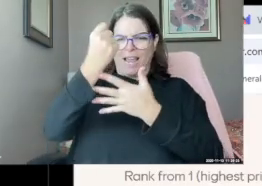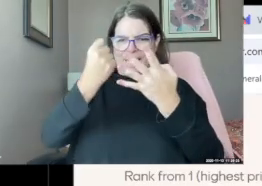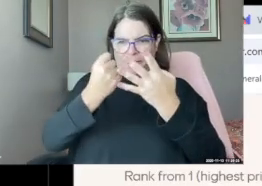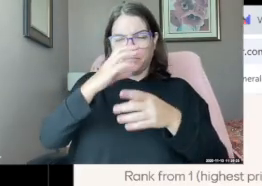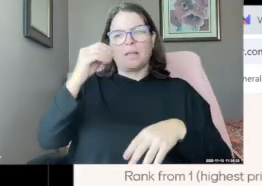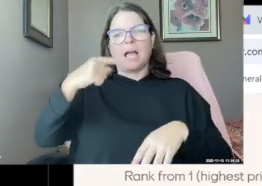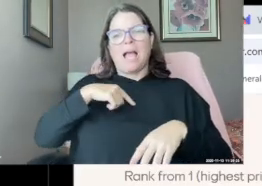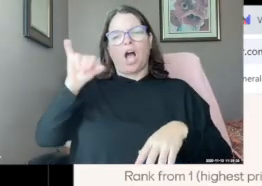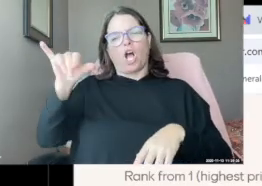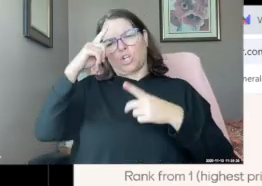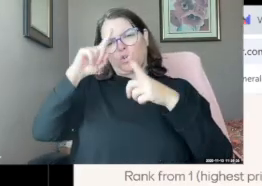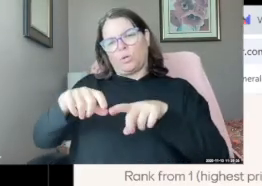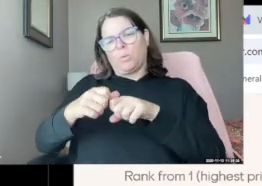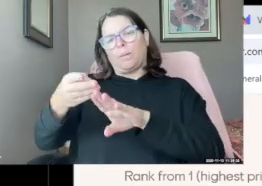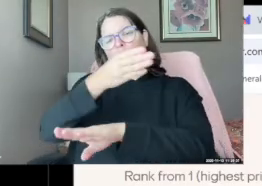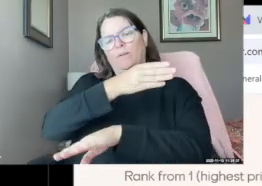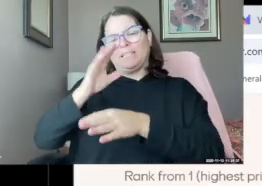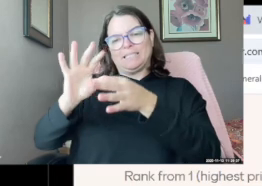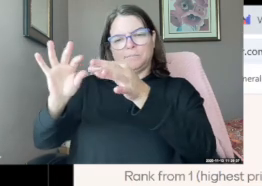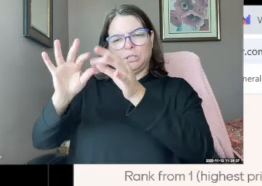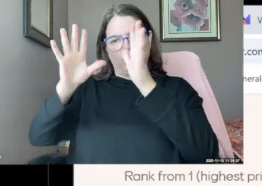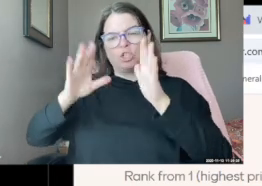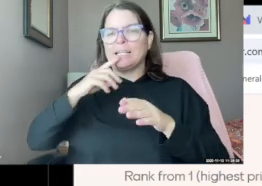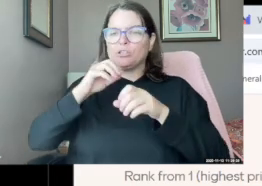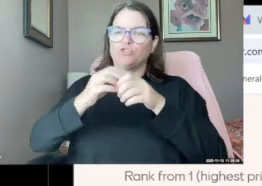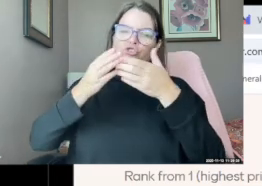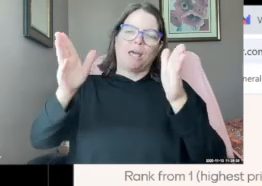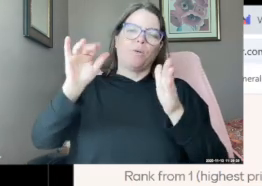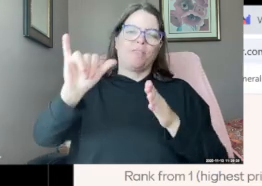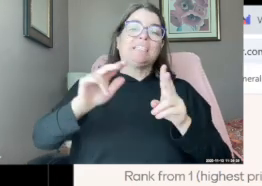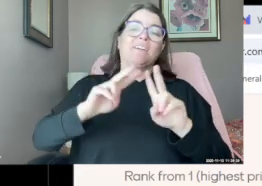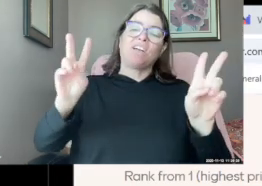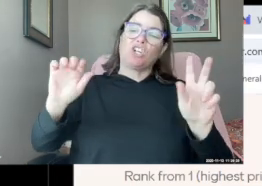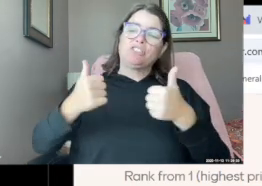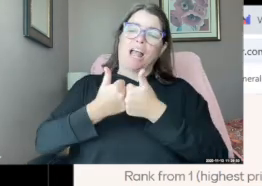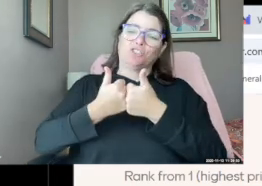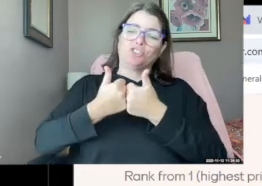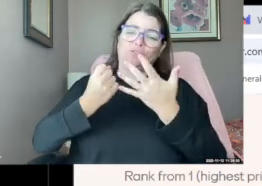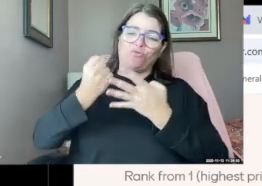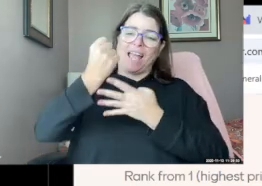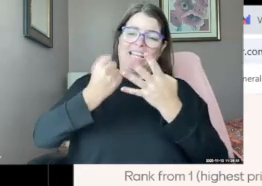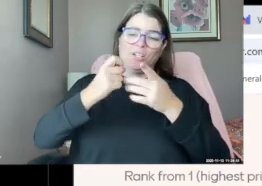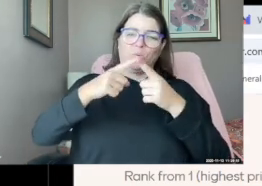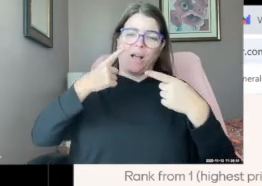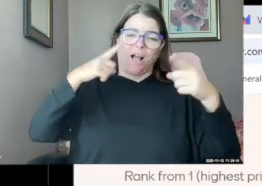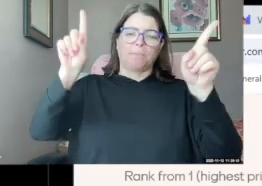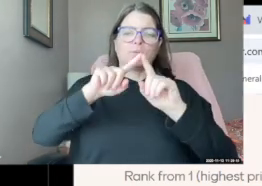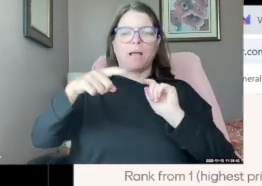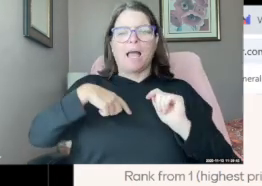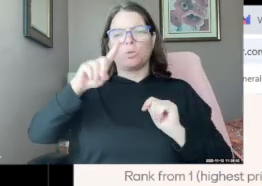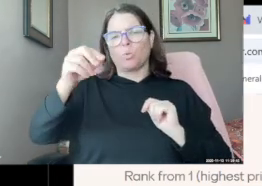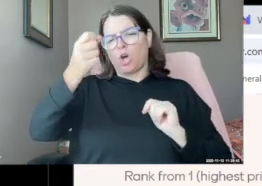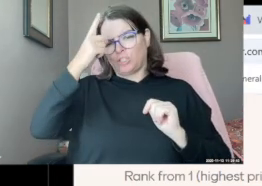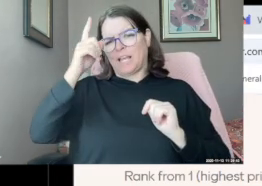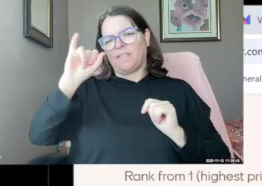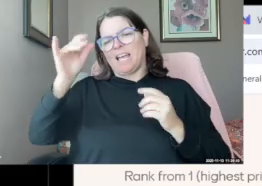feel like that's a very broad heading, so it's kind of difficult to properly rank that one. And I also do agree with previous speakers saying that just